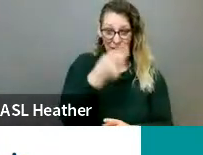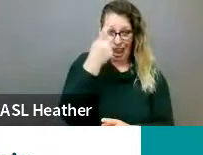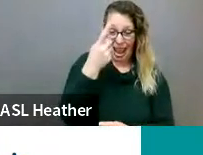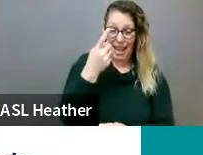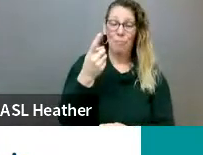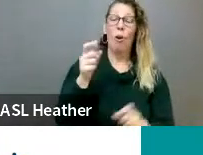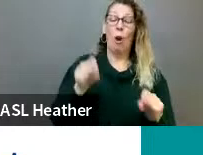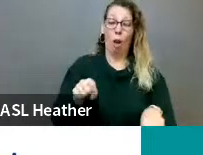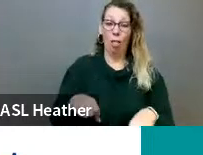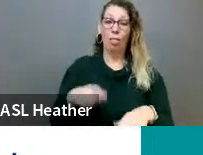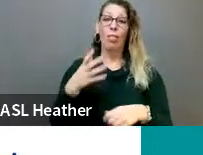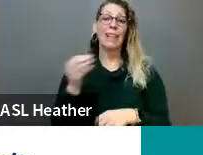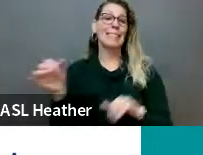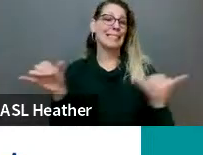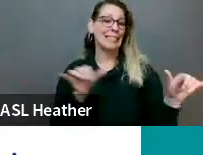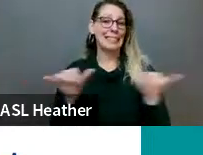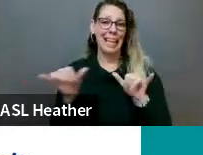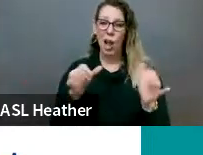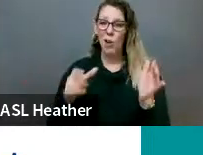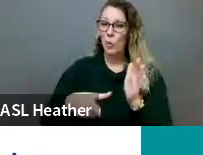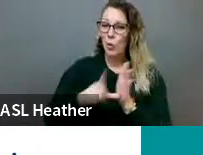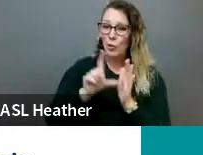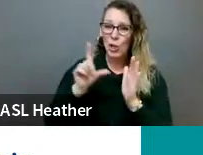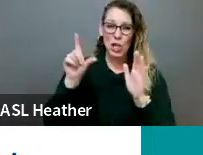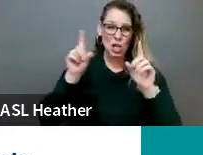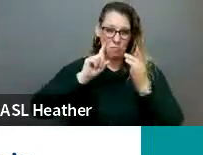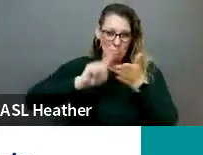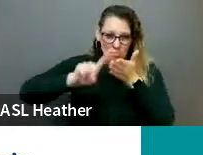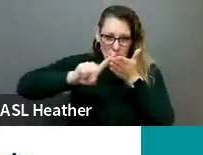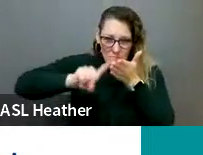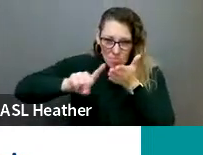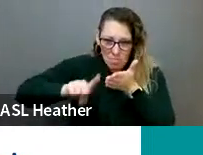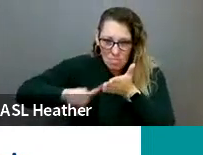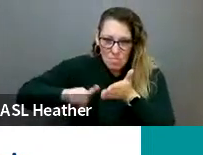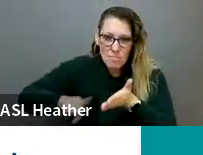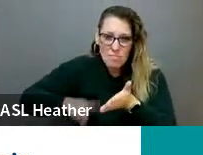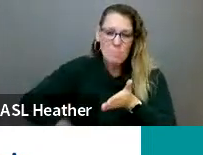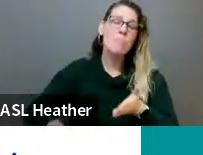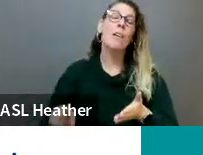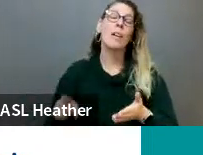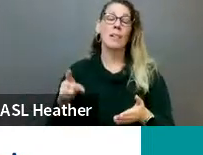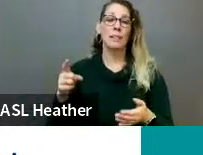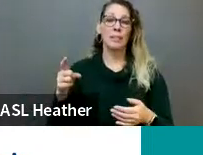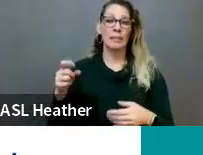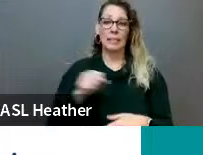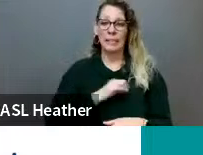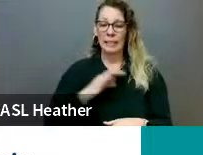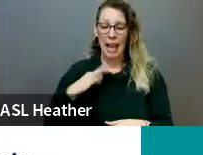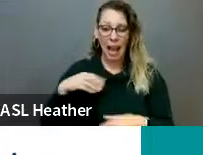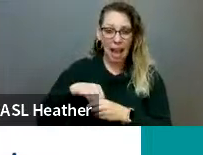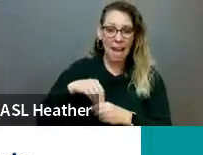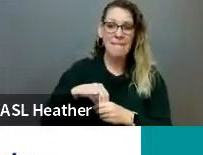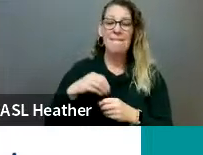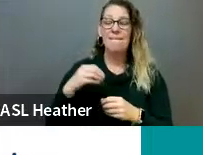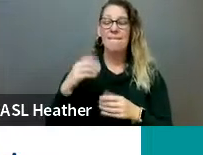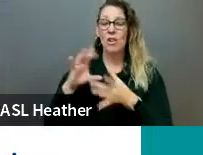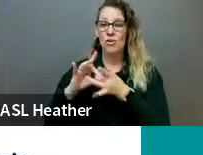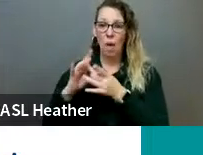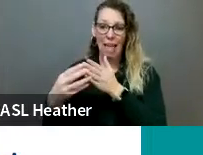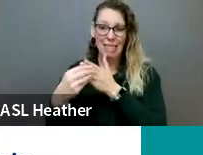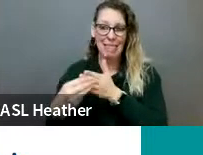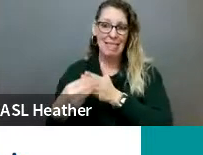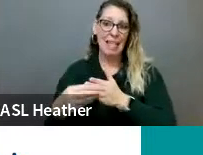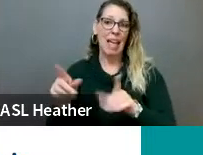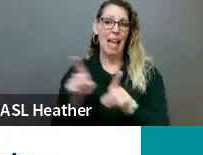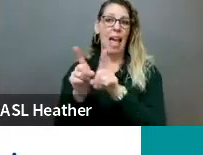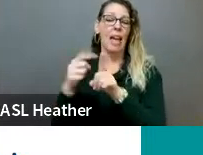the same kind of rigorous review and scrutiny by our internal staff, by agency experts, and by joint leads and cooperating agencies as